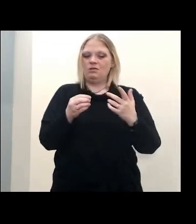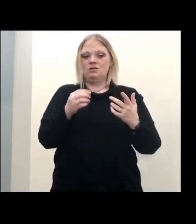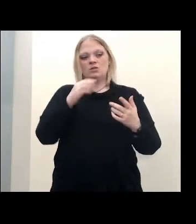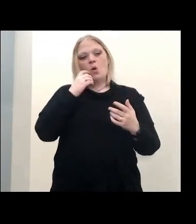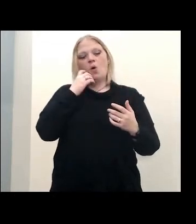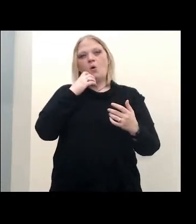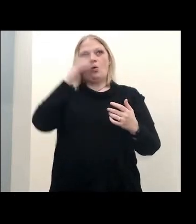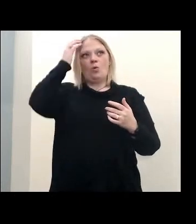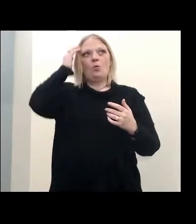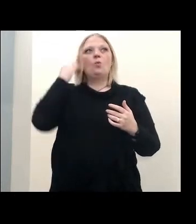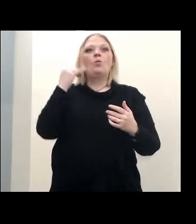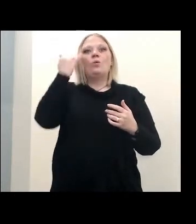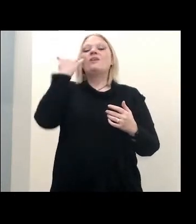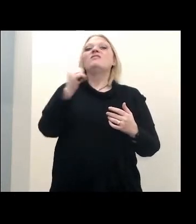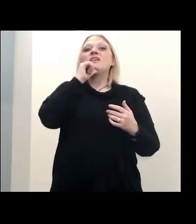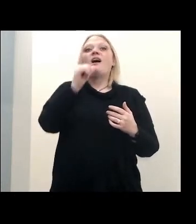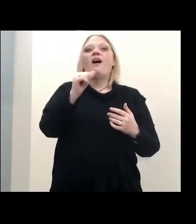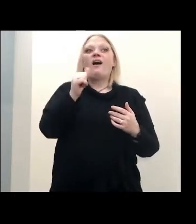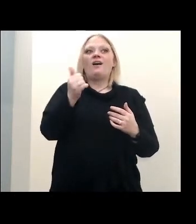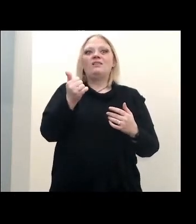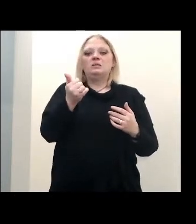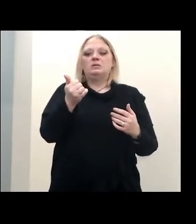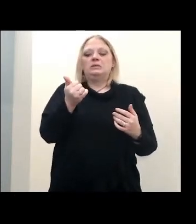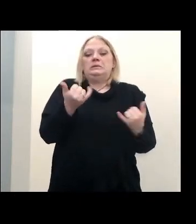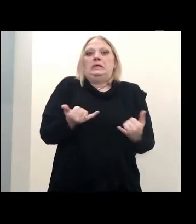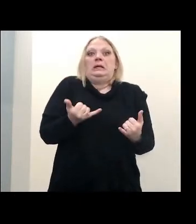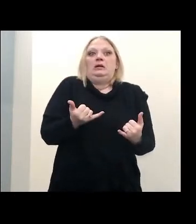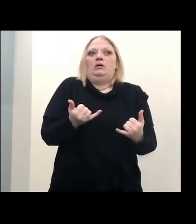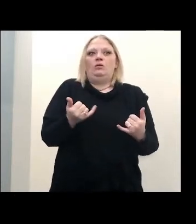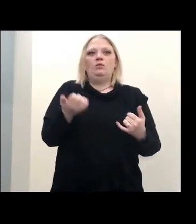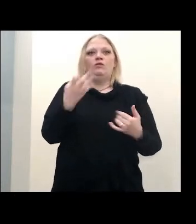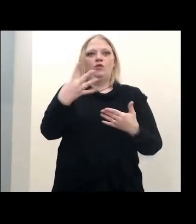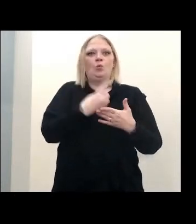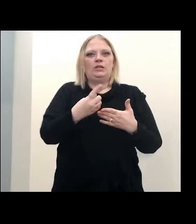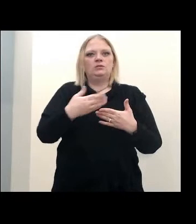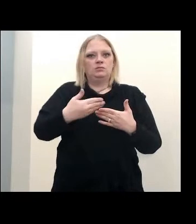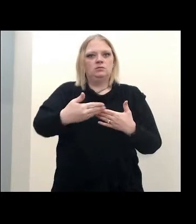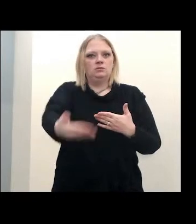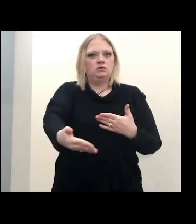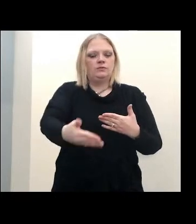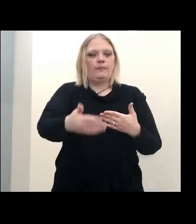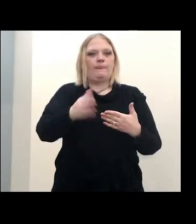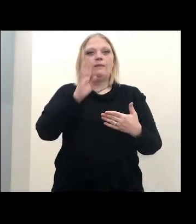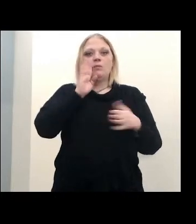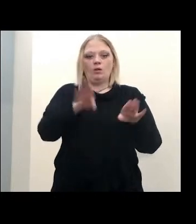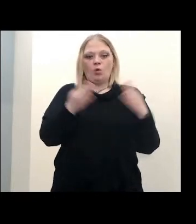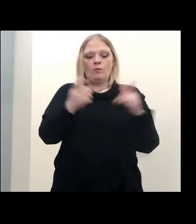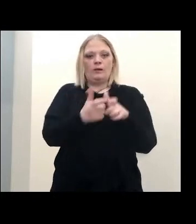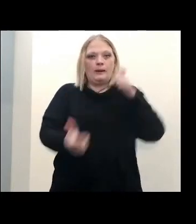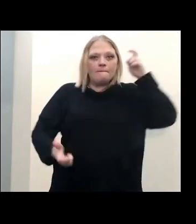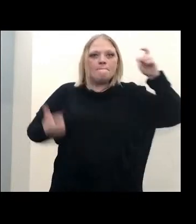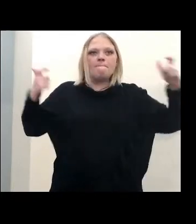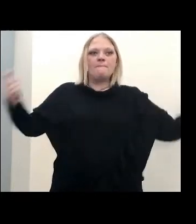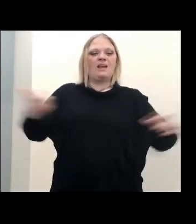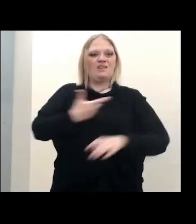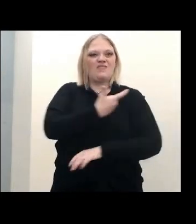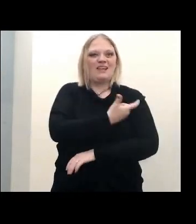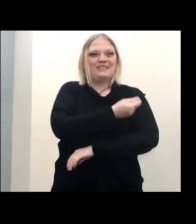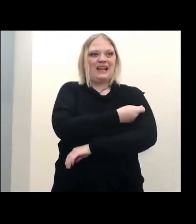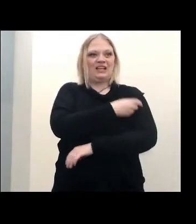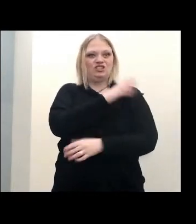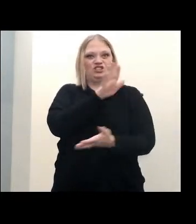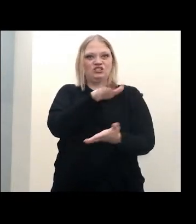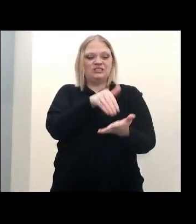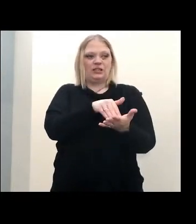not in the immediate future, within the next few weeks, be opening up a mass vaccination site at the Buffalo Niagara Convention